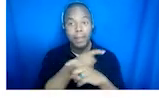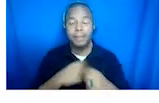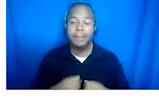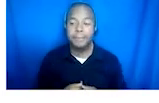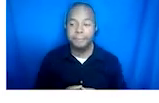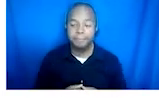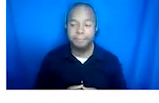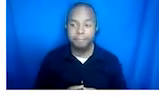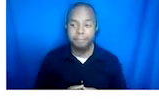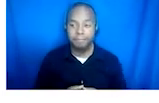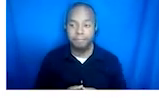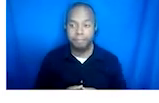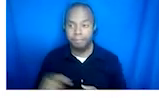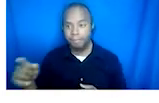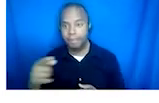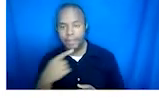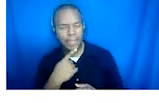So yes. The second question,